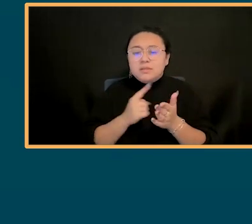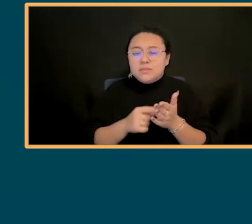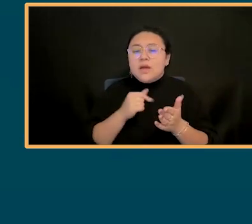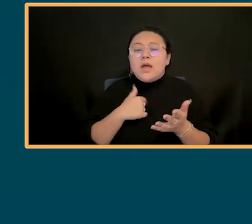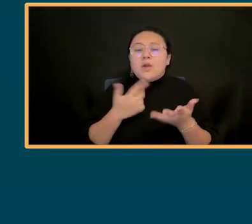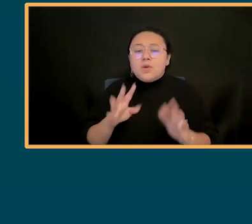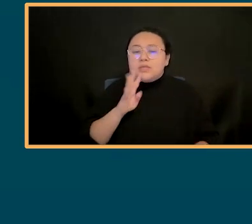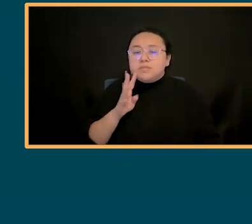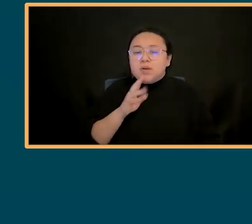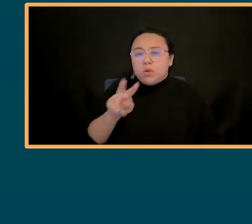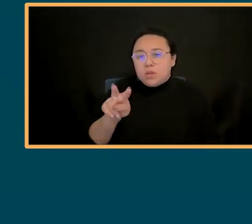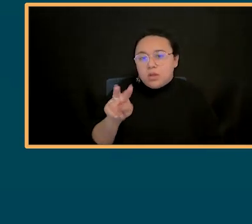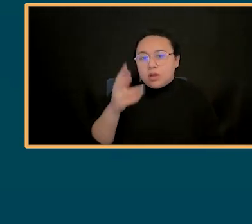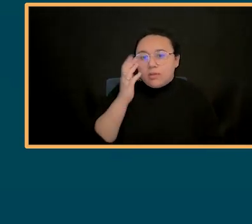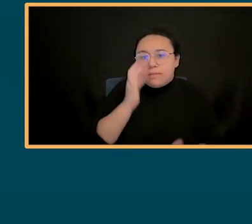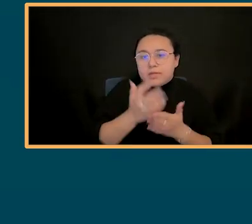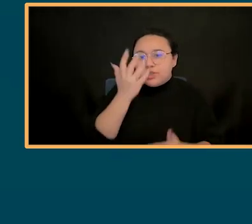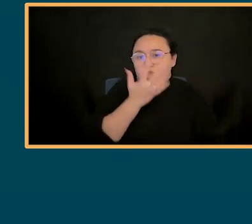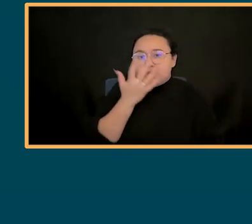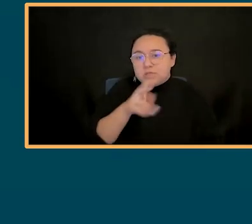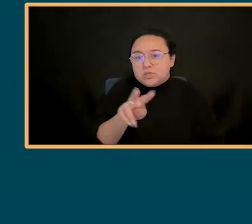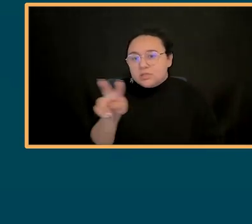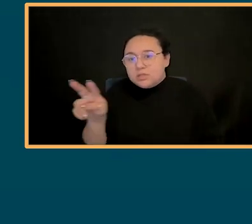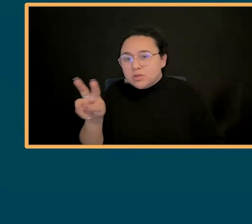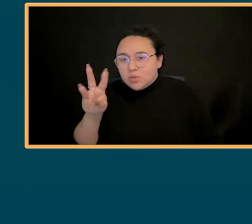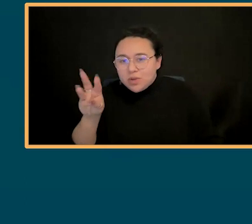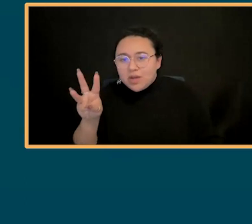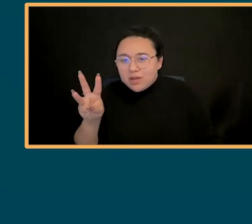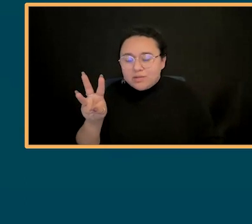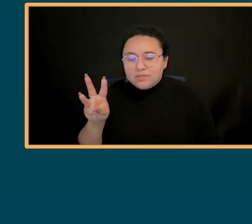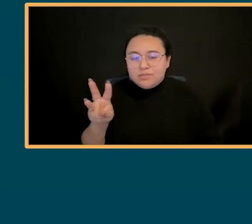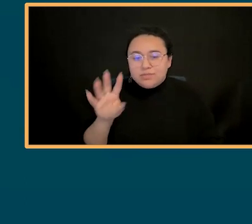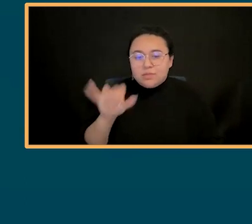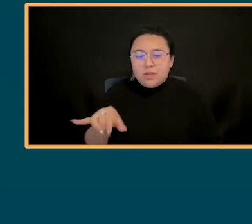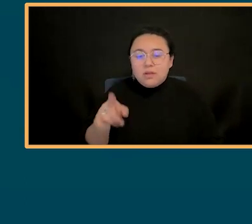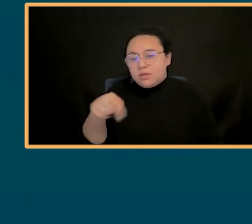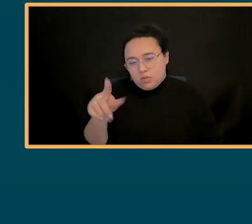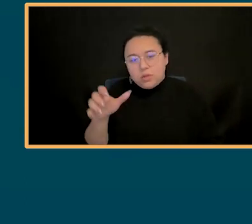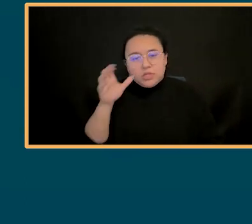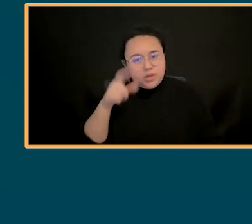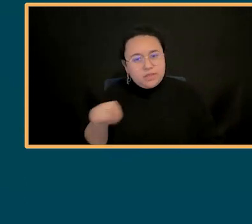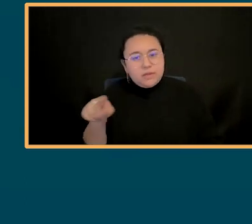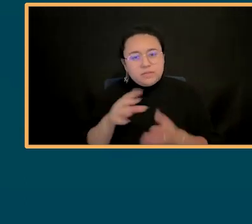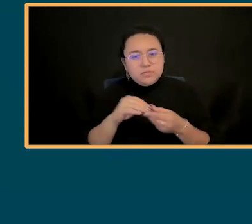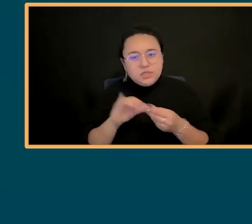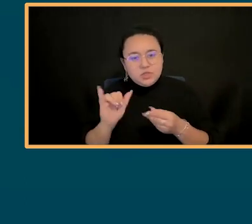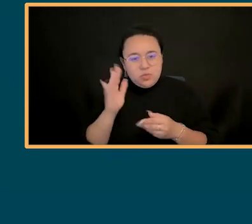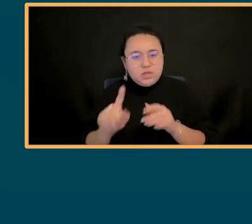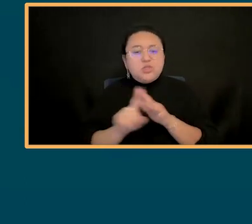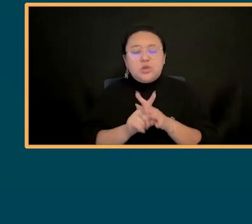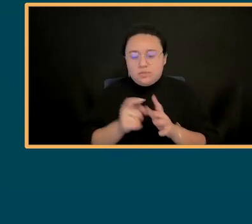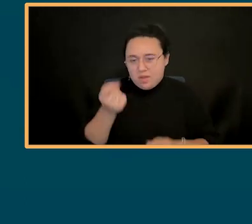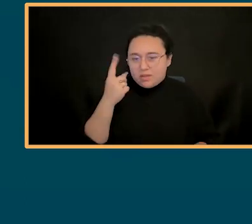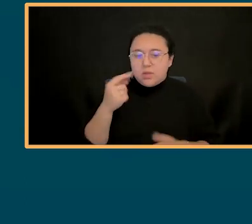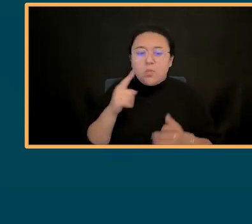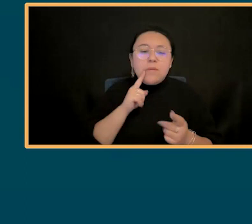want to speak. I just want to stare at their pictures. Wow. But you want to hear them speak too. That's why you showed up. All right, let's meet